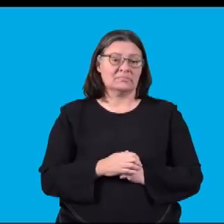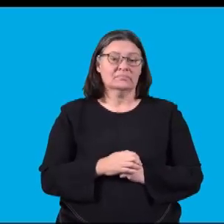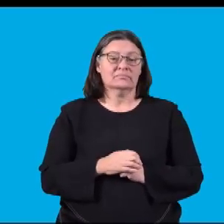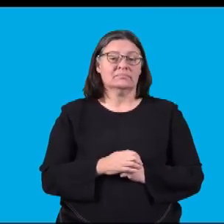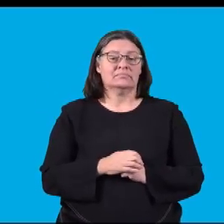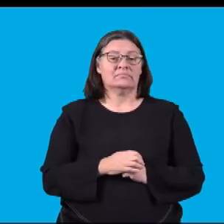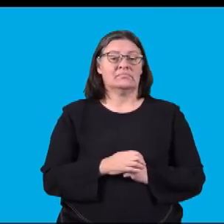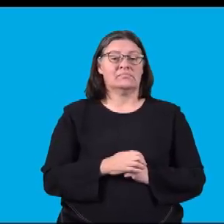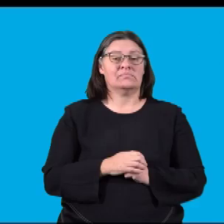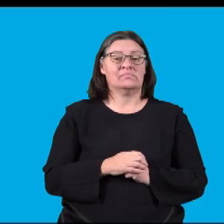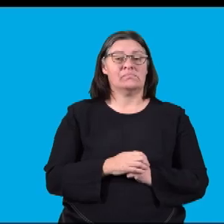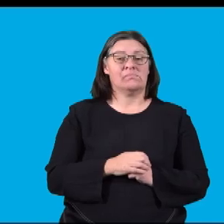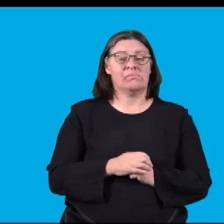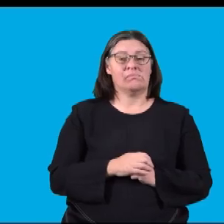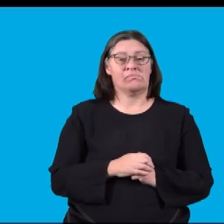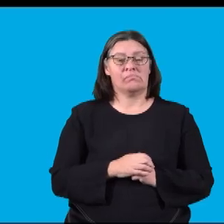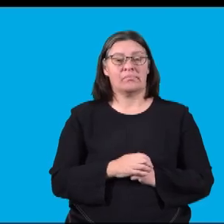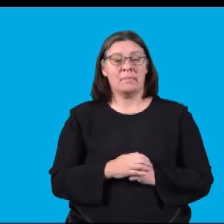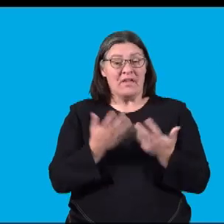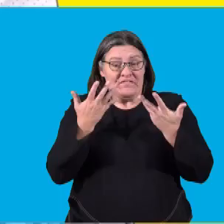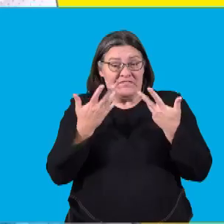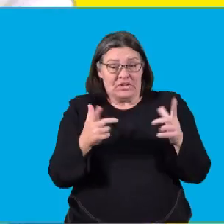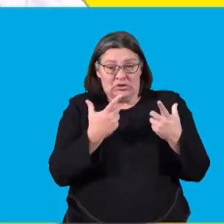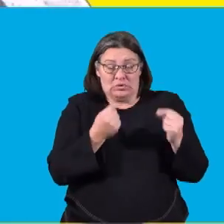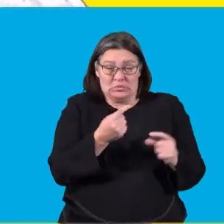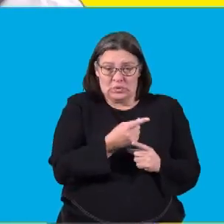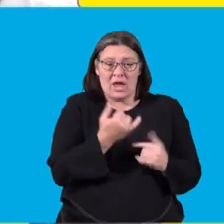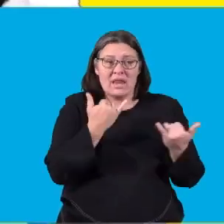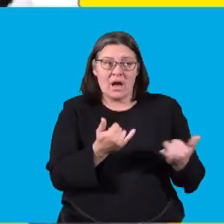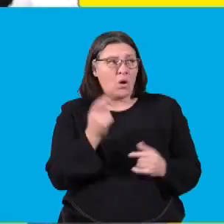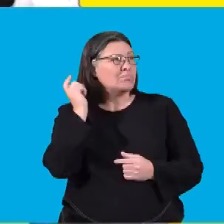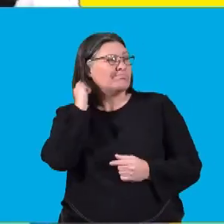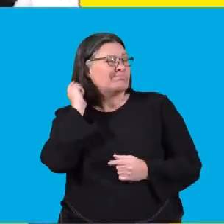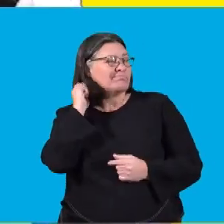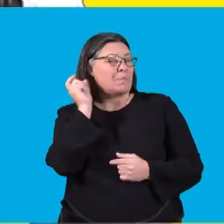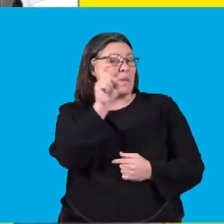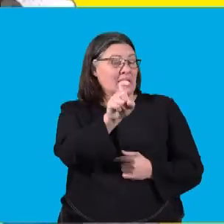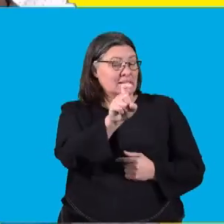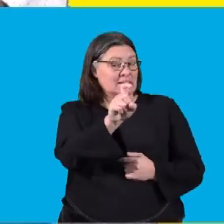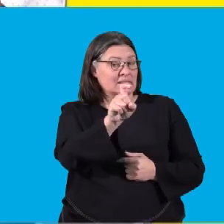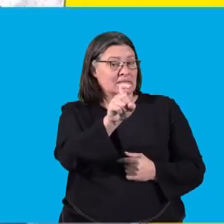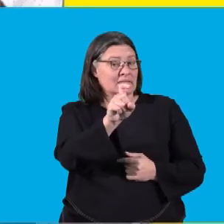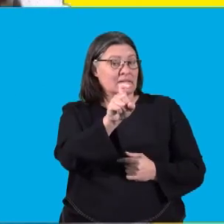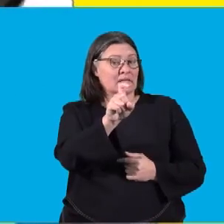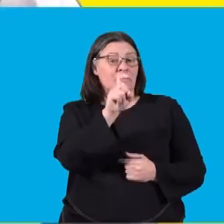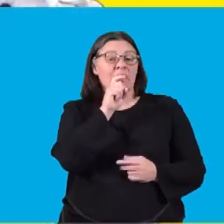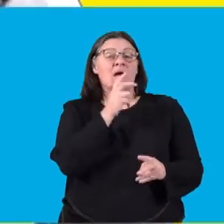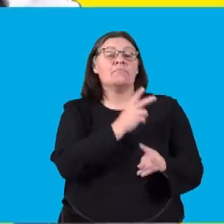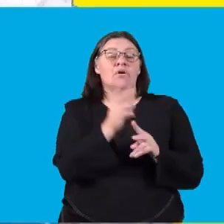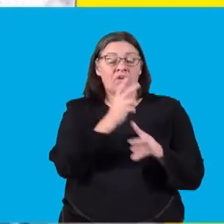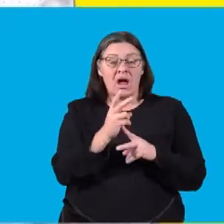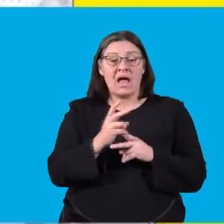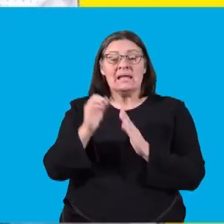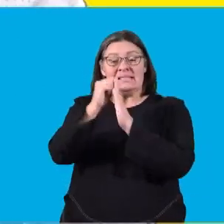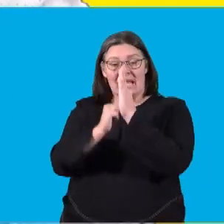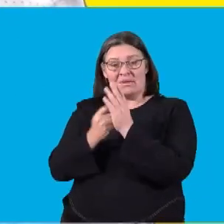case. But once I have done this, I have to keep at the back of my mind that I am also preparing the statement